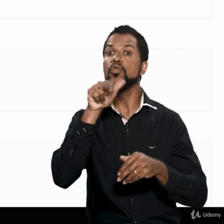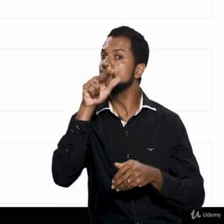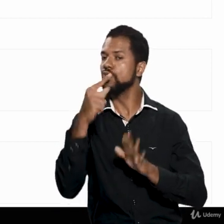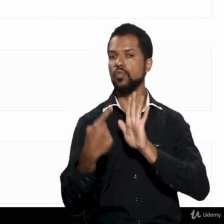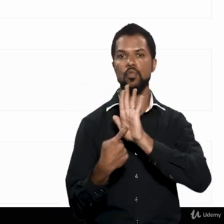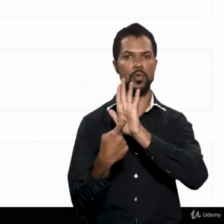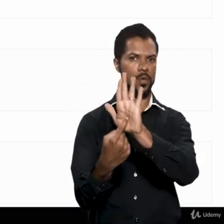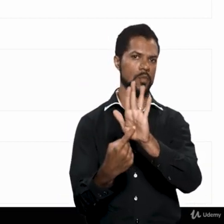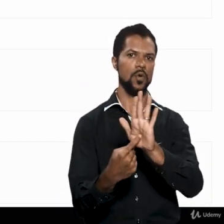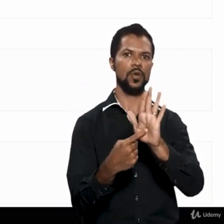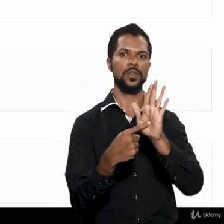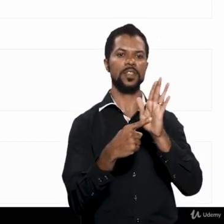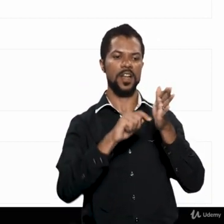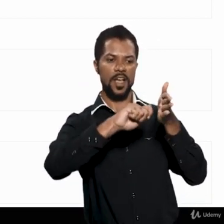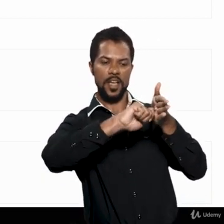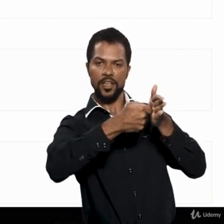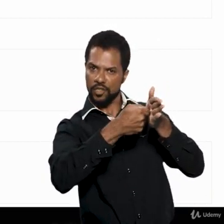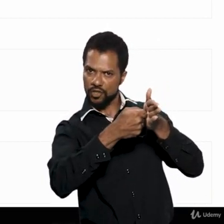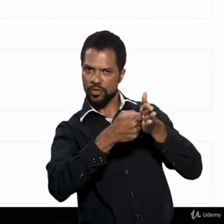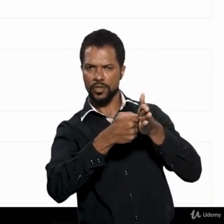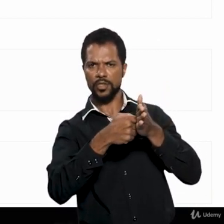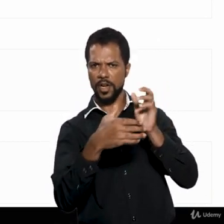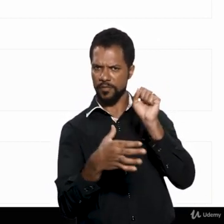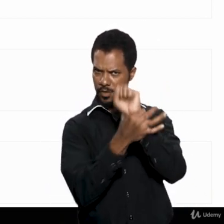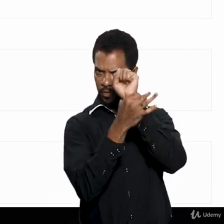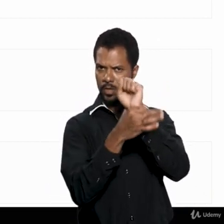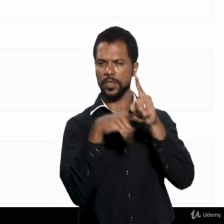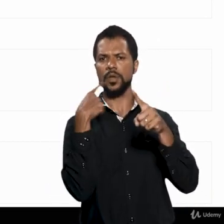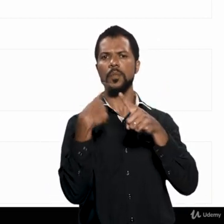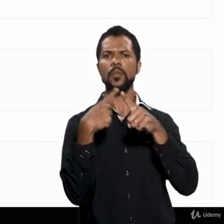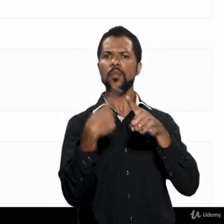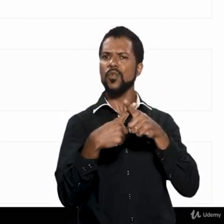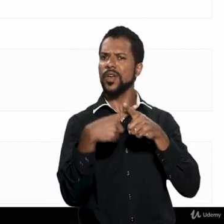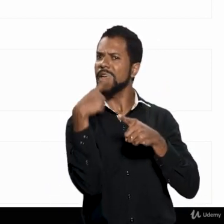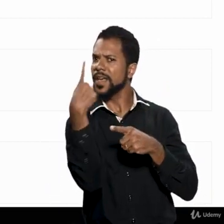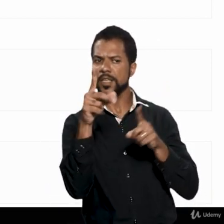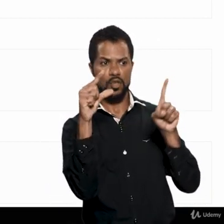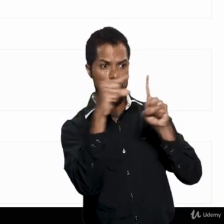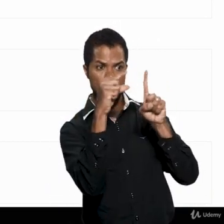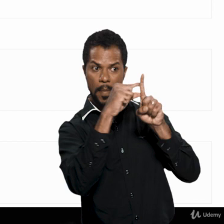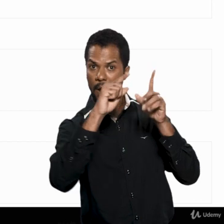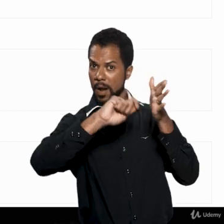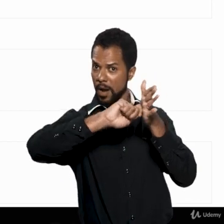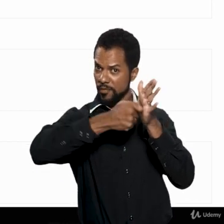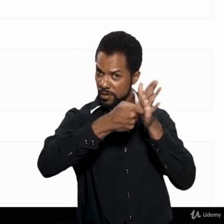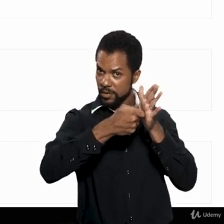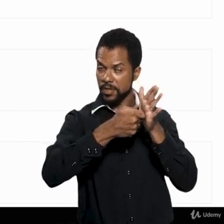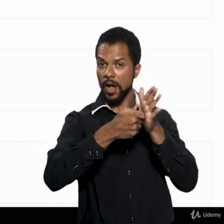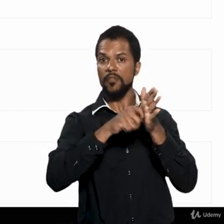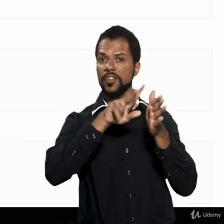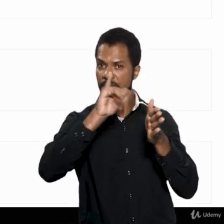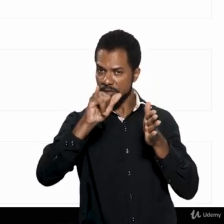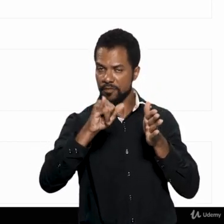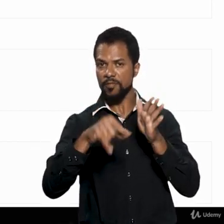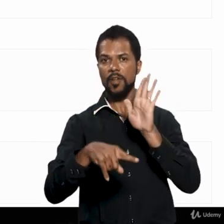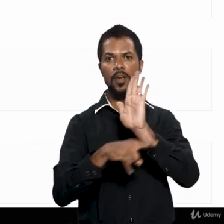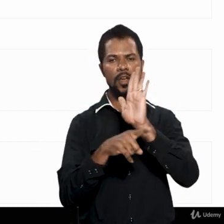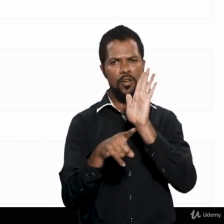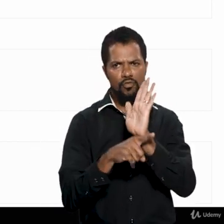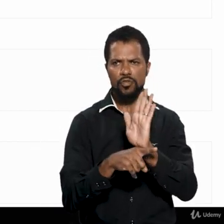your password or pass sentence to anybody, because this is your master key, okay, to your